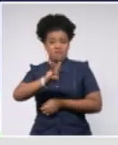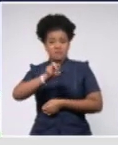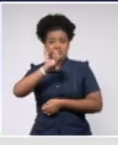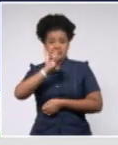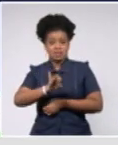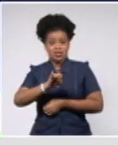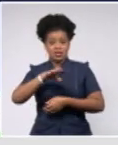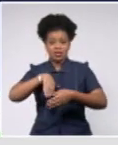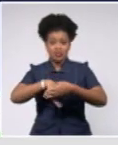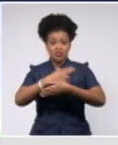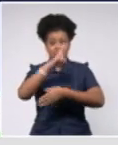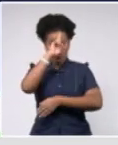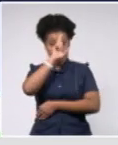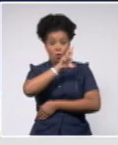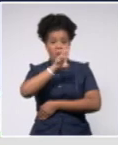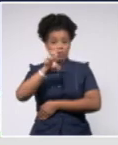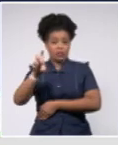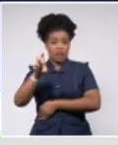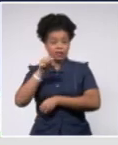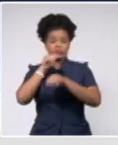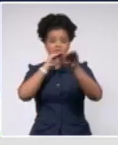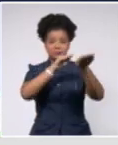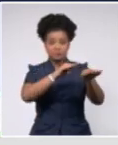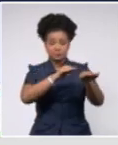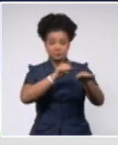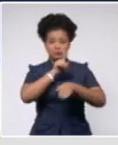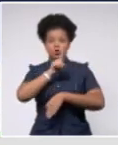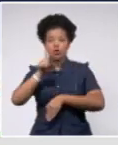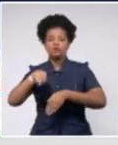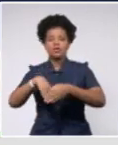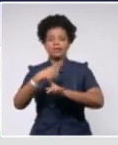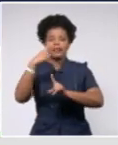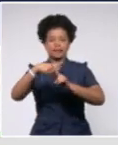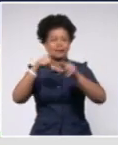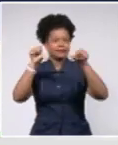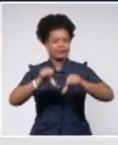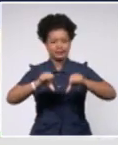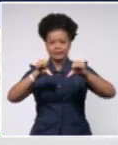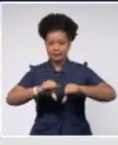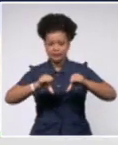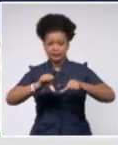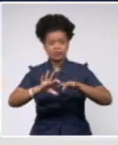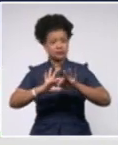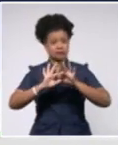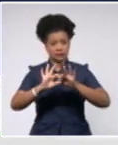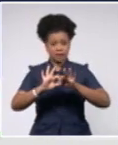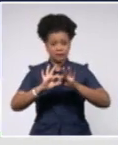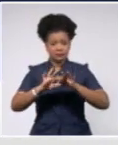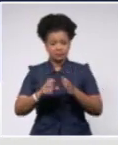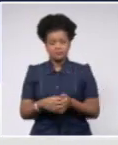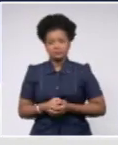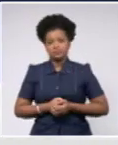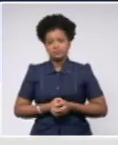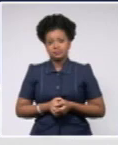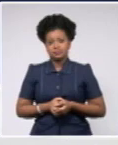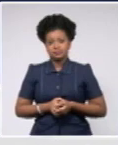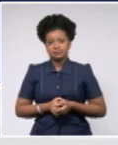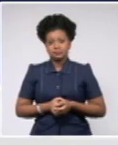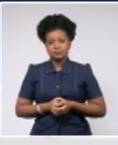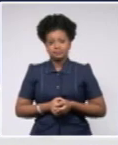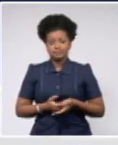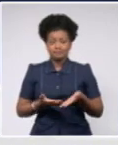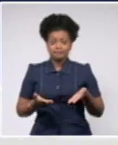care. Her health began to deteriorate significantly around the 15th or 16th of